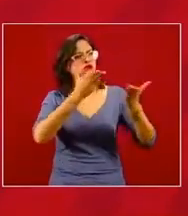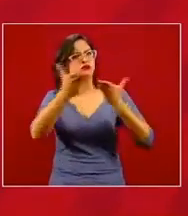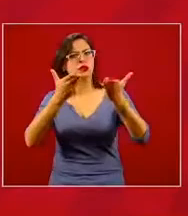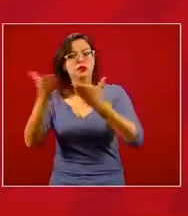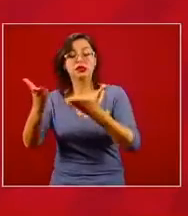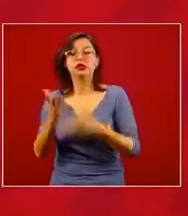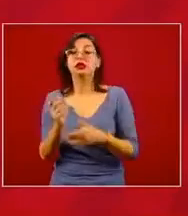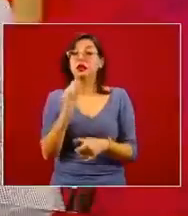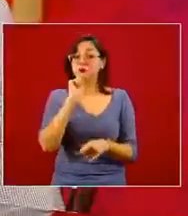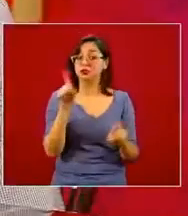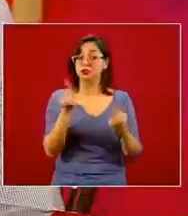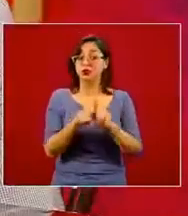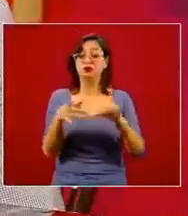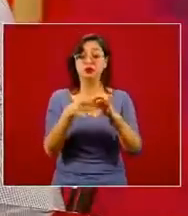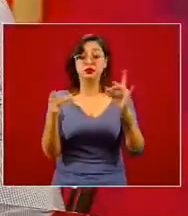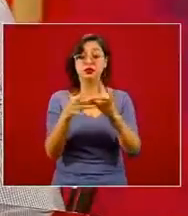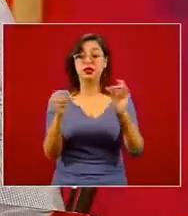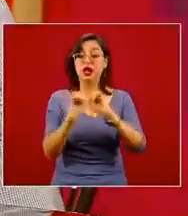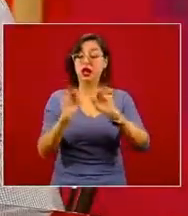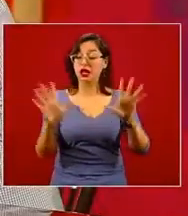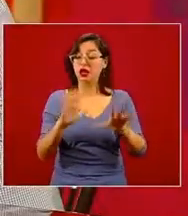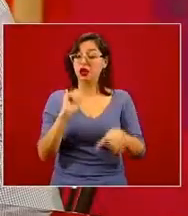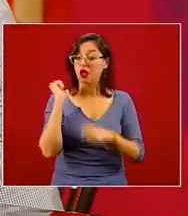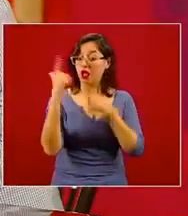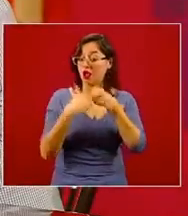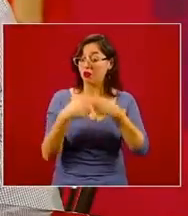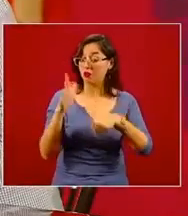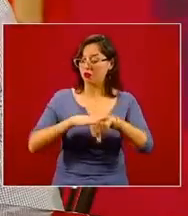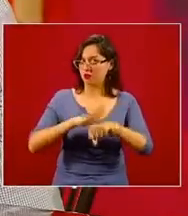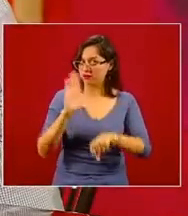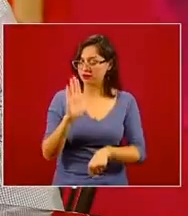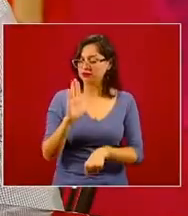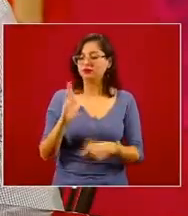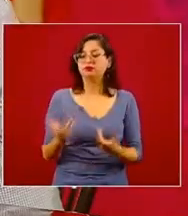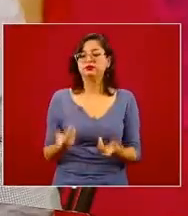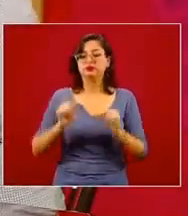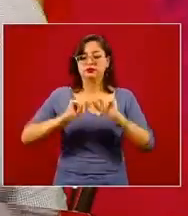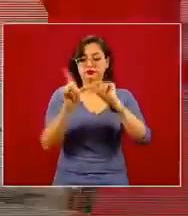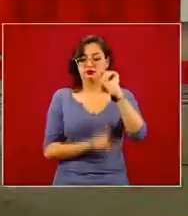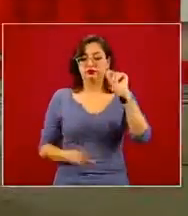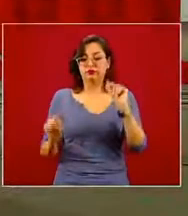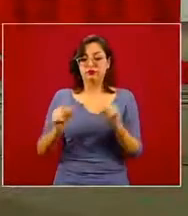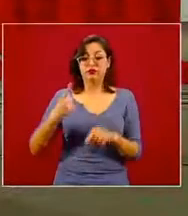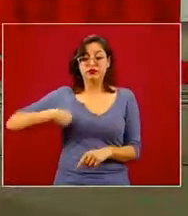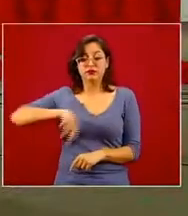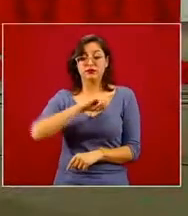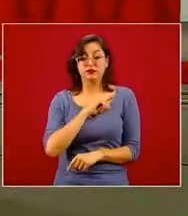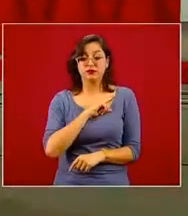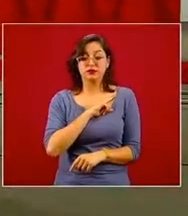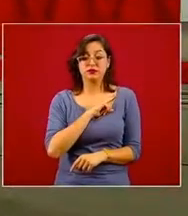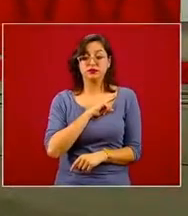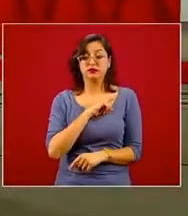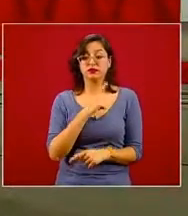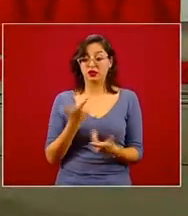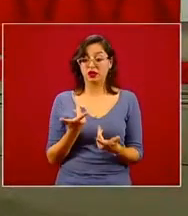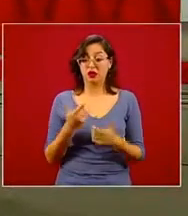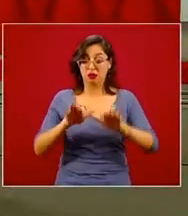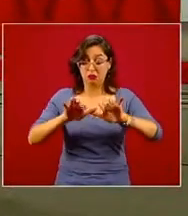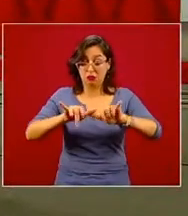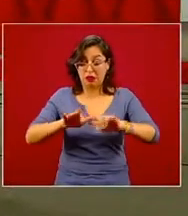the request to these units because this is not something that we do deliberately